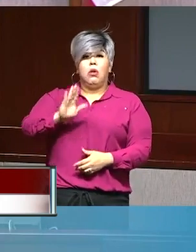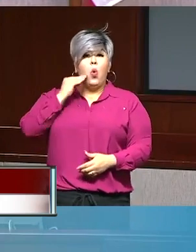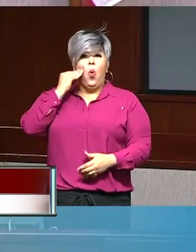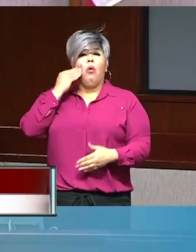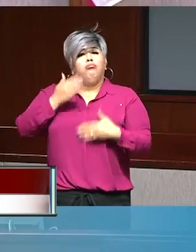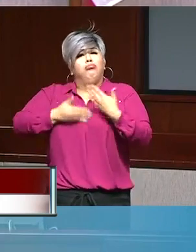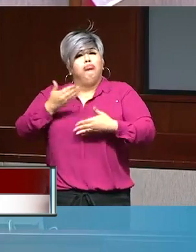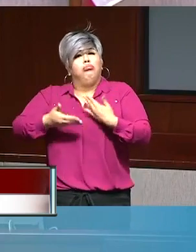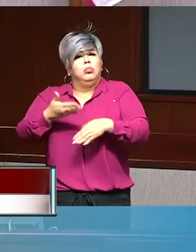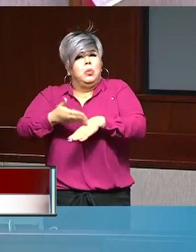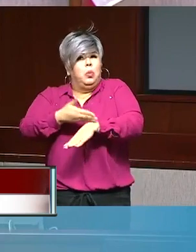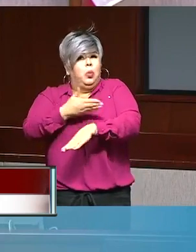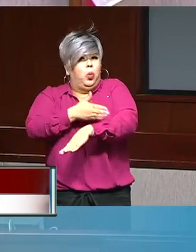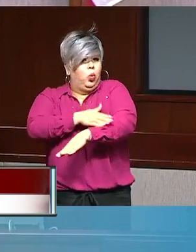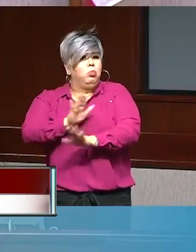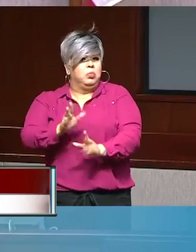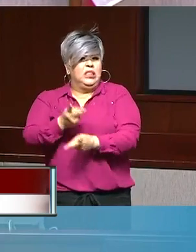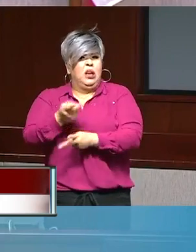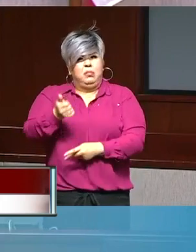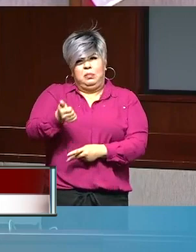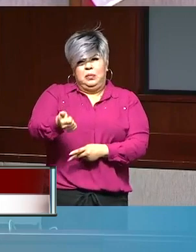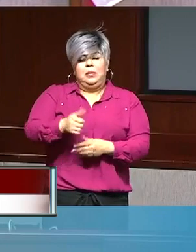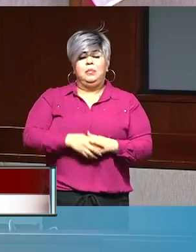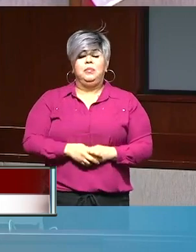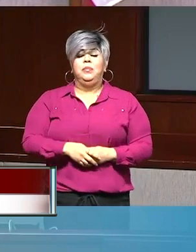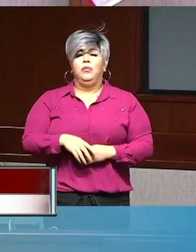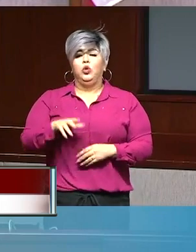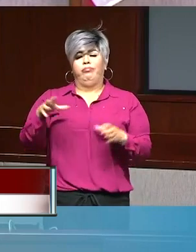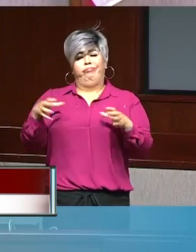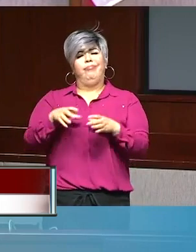treating their symptoms on their own. That